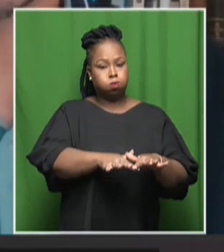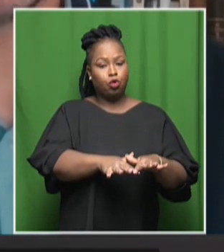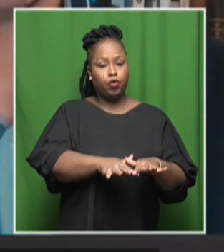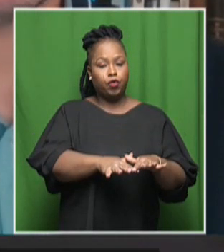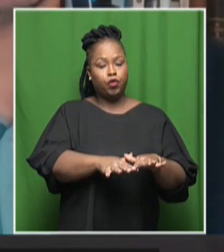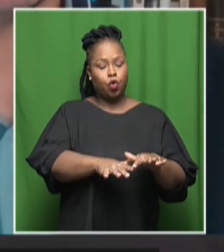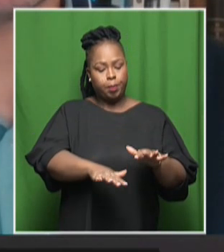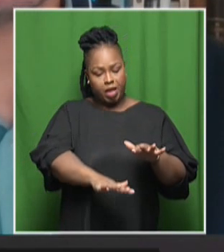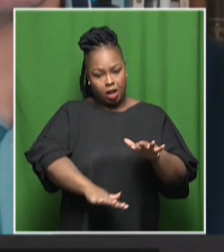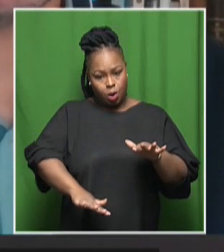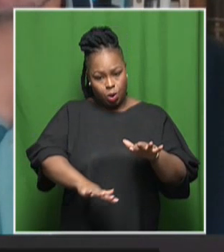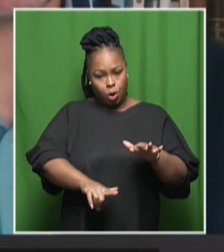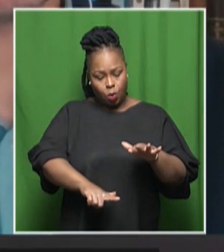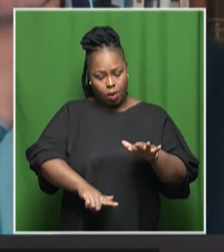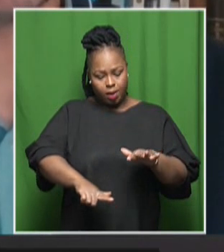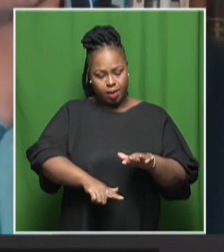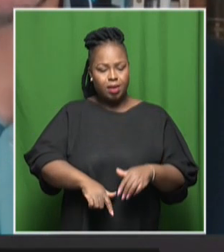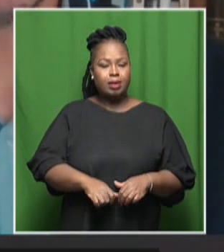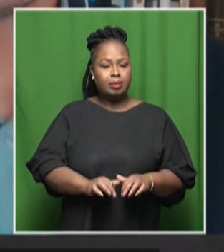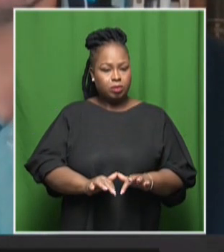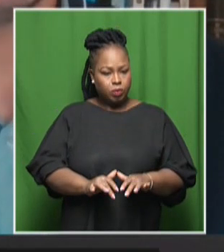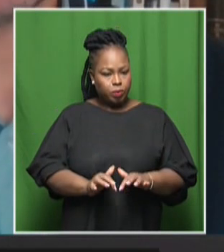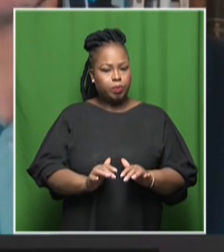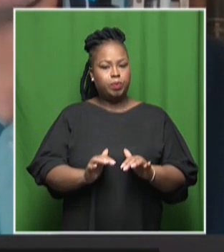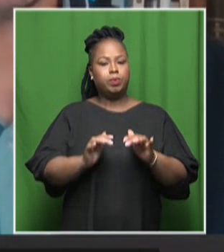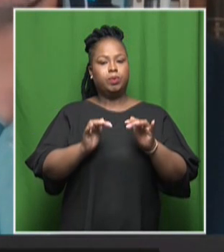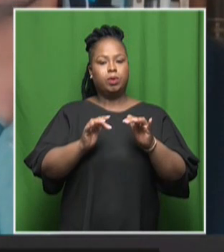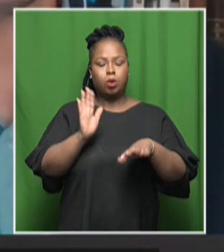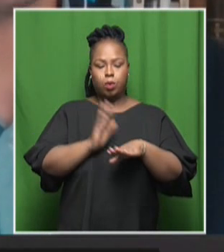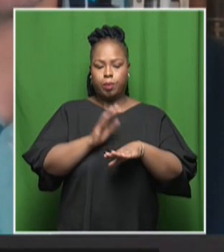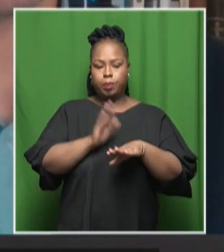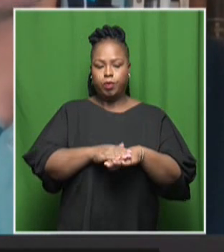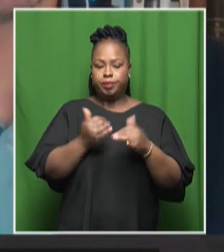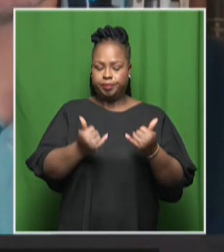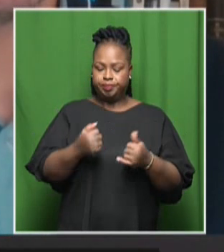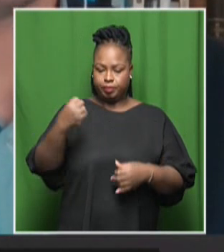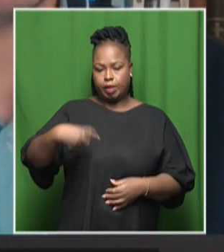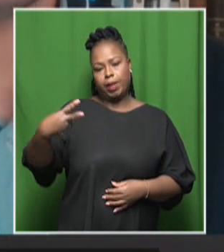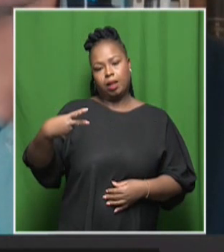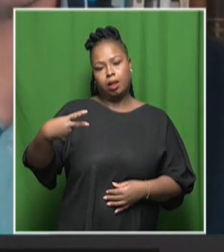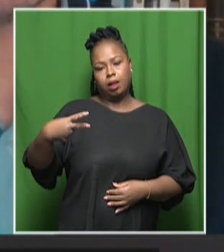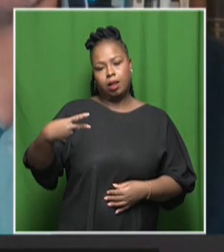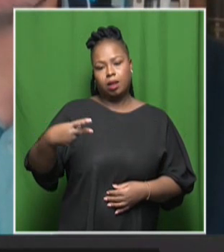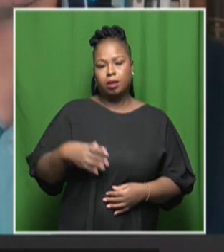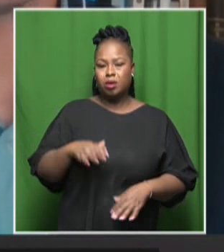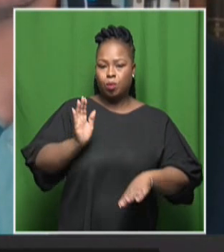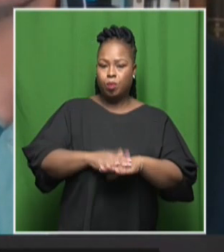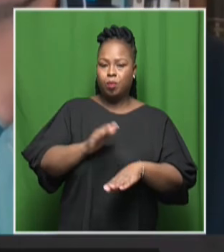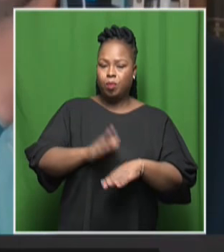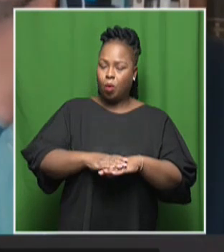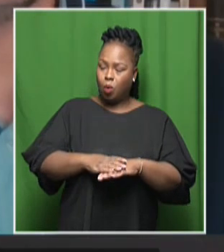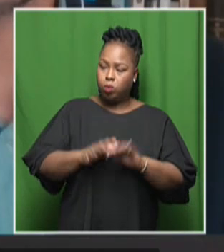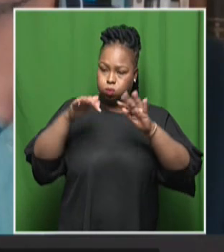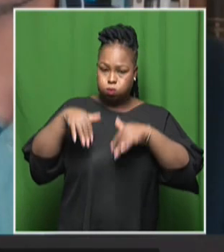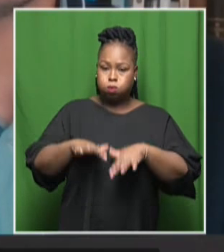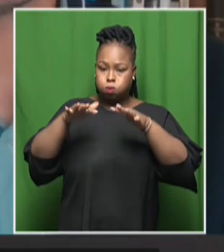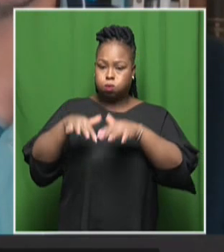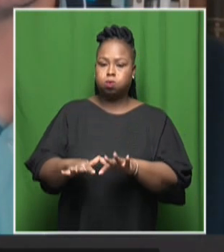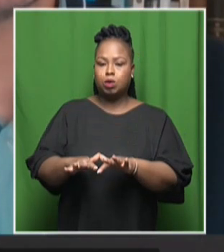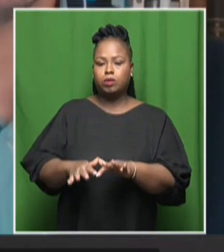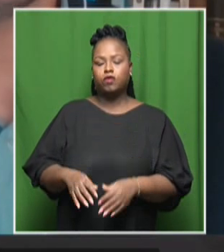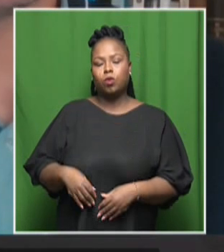cut-off lows, that is certainly rising. So we've already seen a doubling of heavy rainfall events associated with